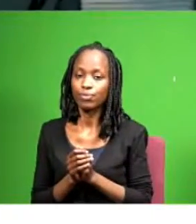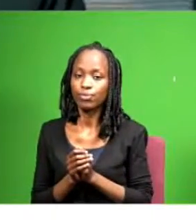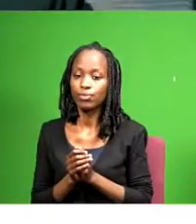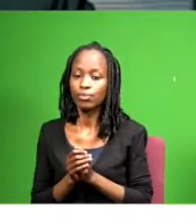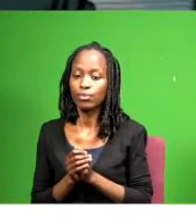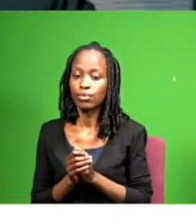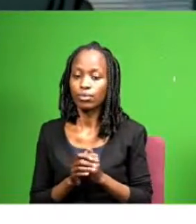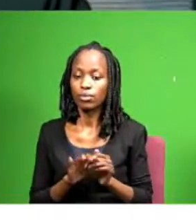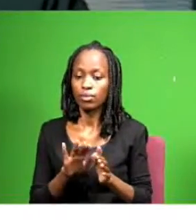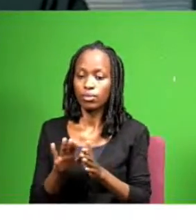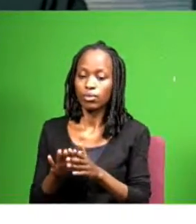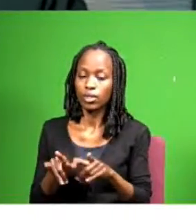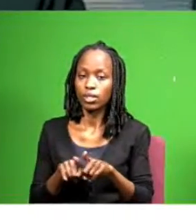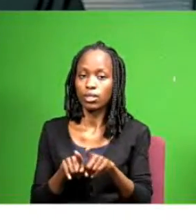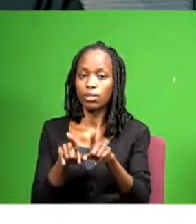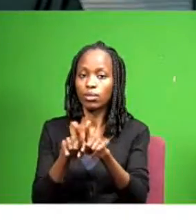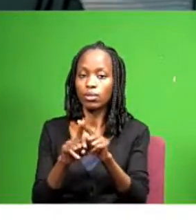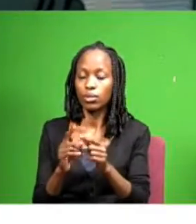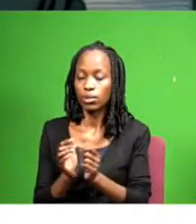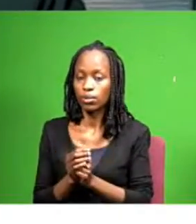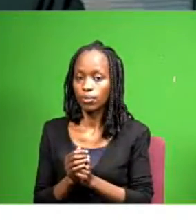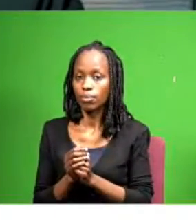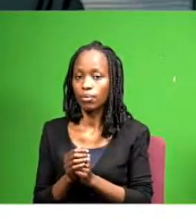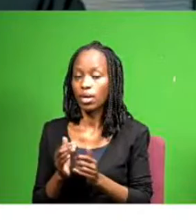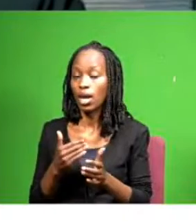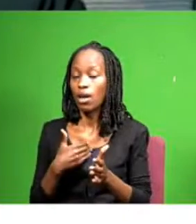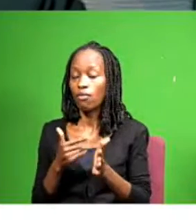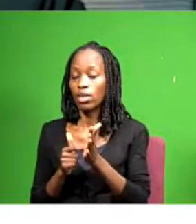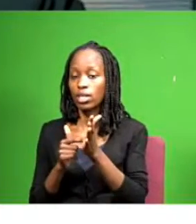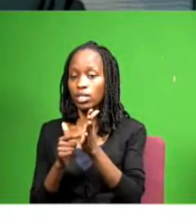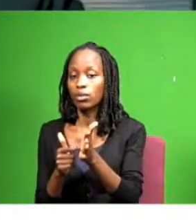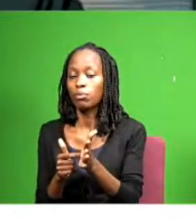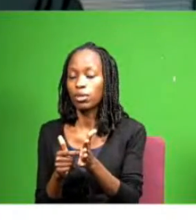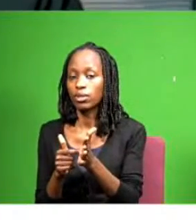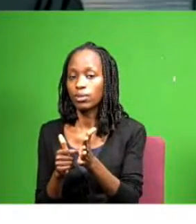And there was also mentioned an example of